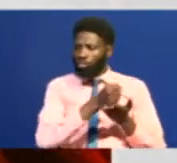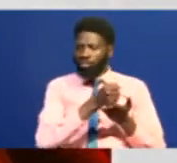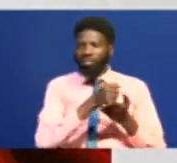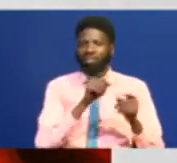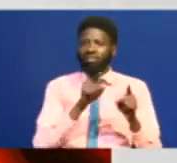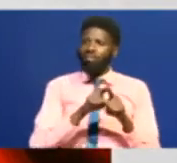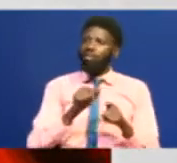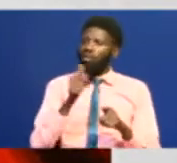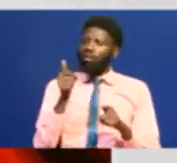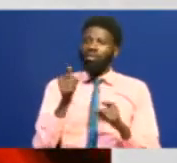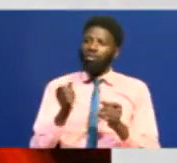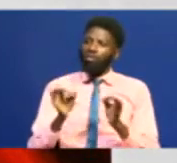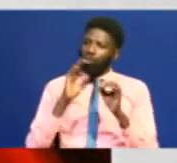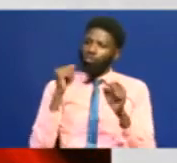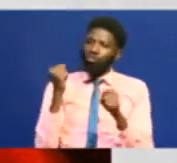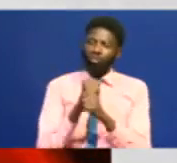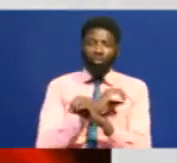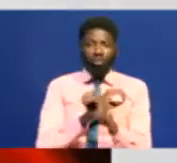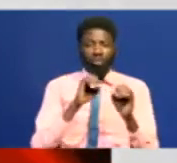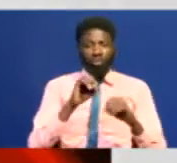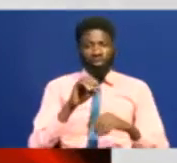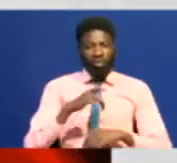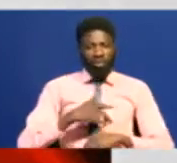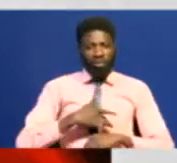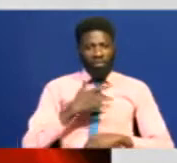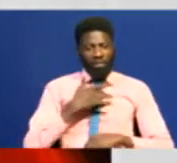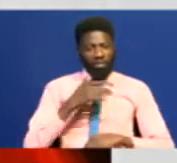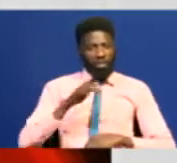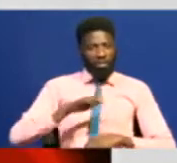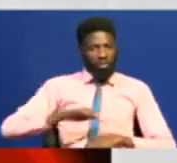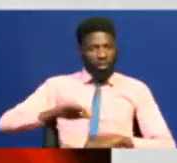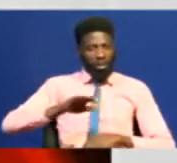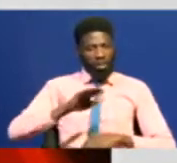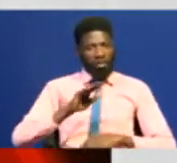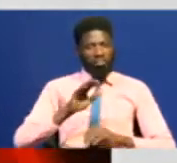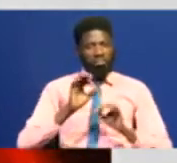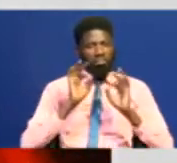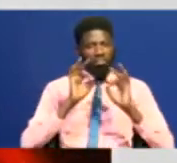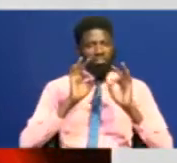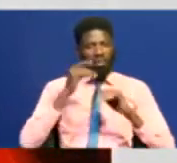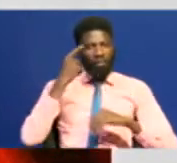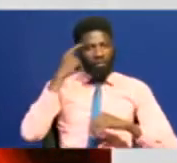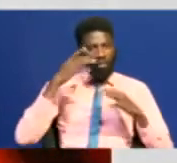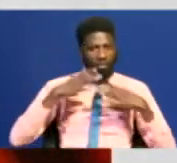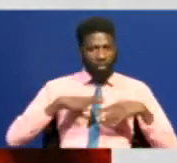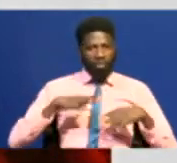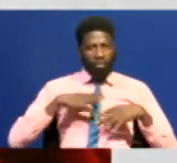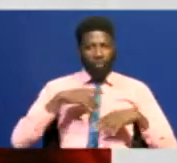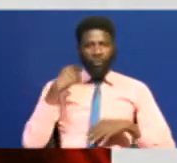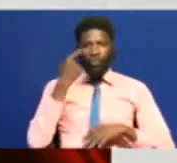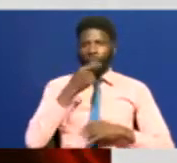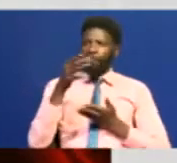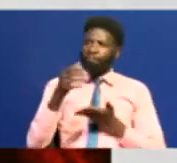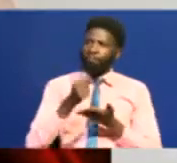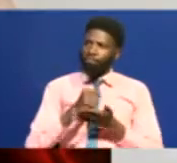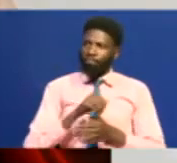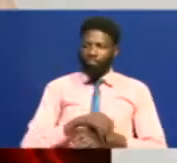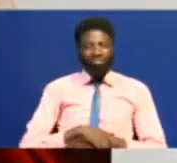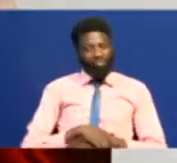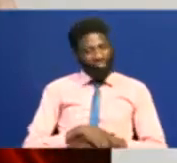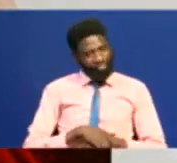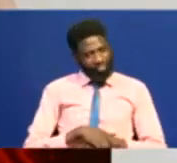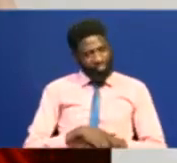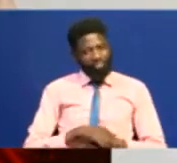sector? Are the environment, would you say, conducive for especially people who are hired? Okay, that's a good question.